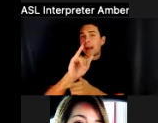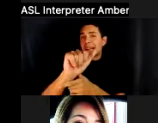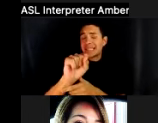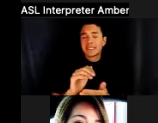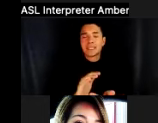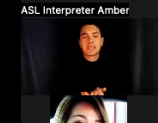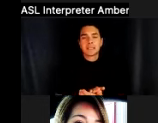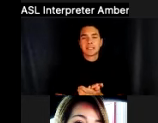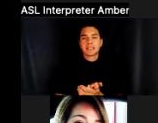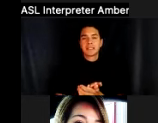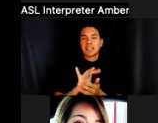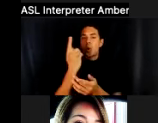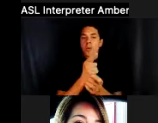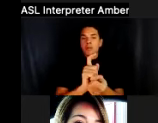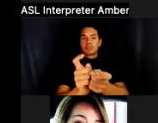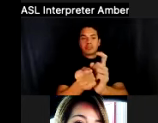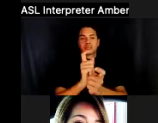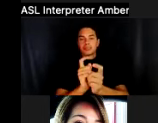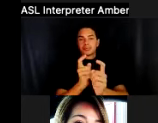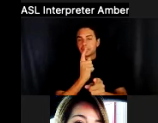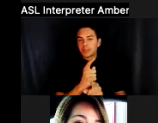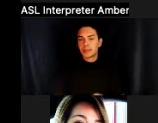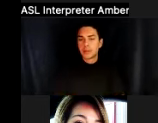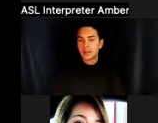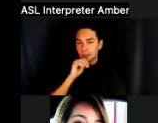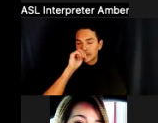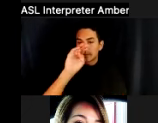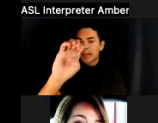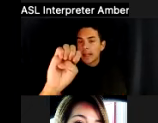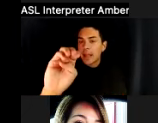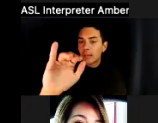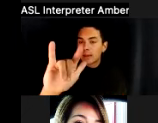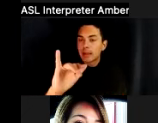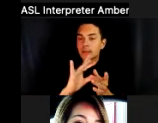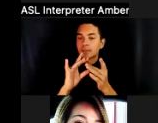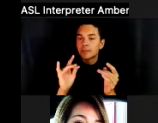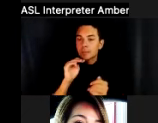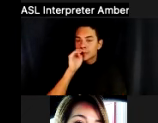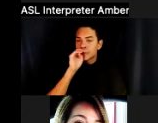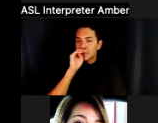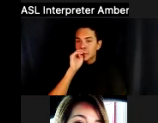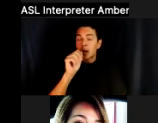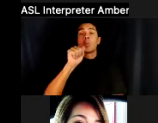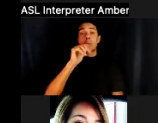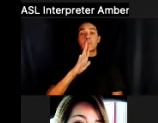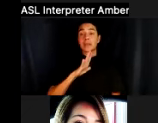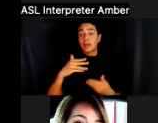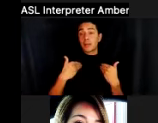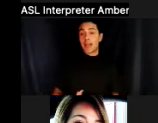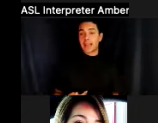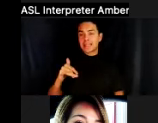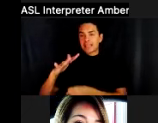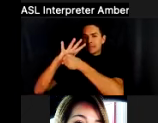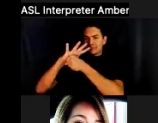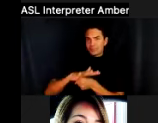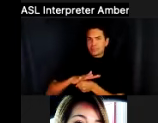these things are changing, right? Yeah, thank you, Emily. So acknowledging and addressing forms of oppression of women's bodies, marching